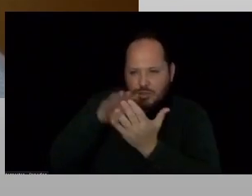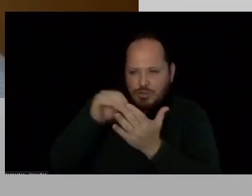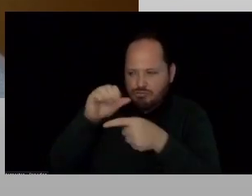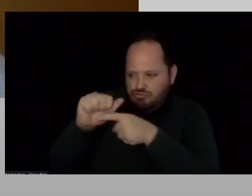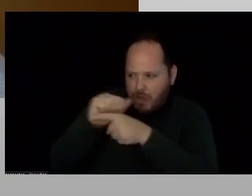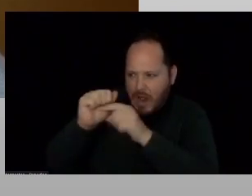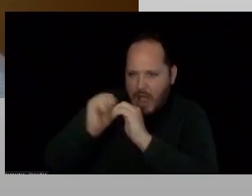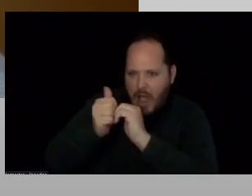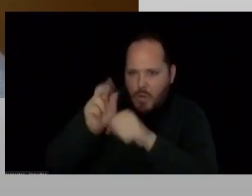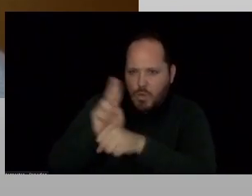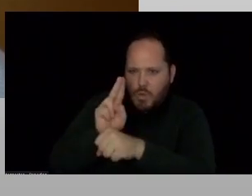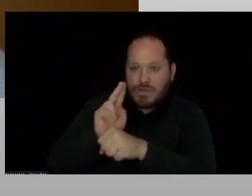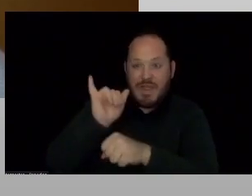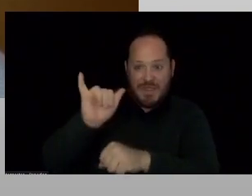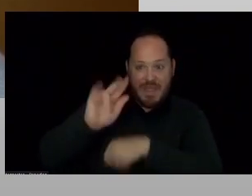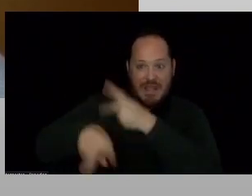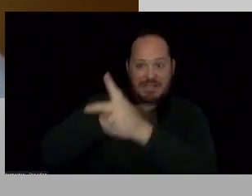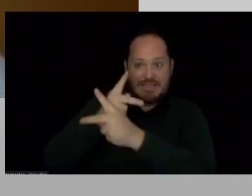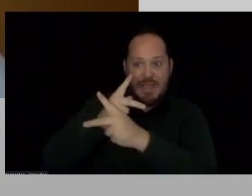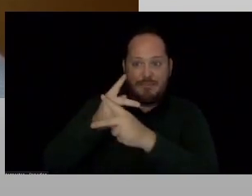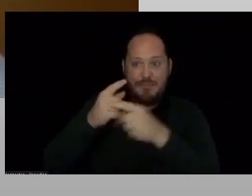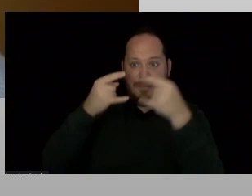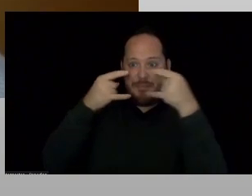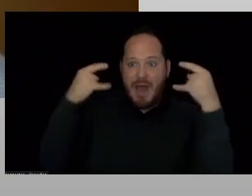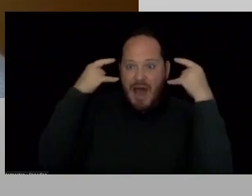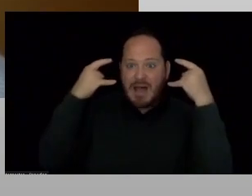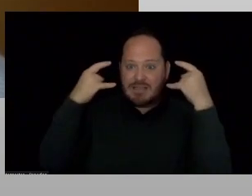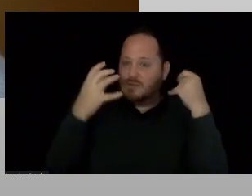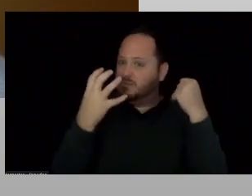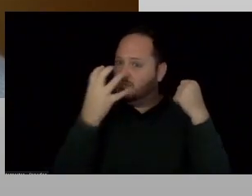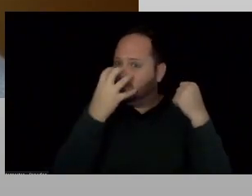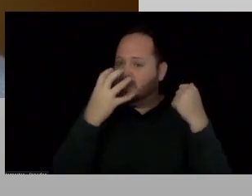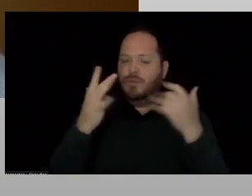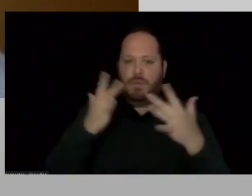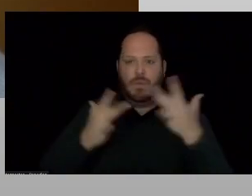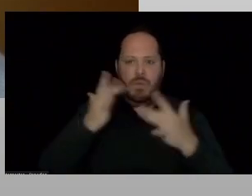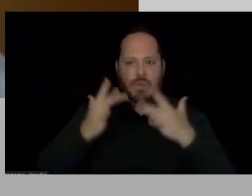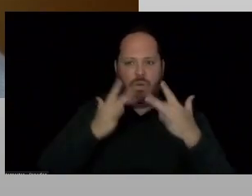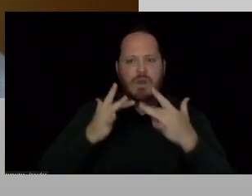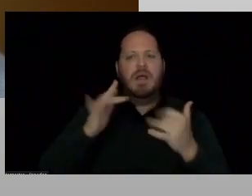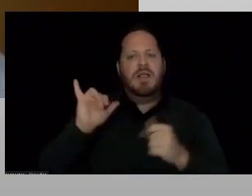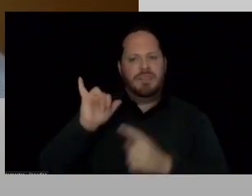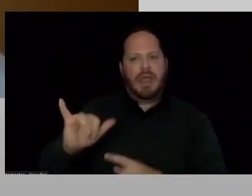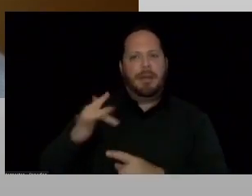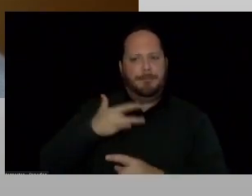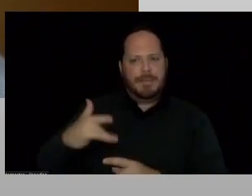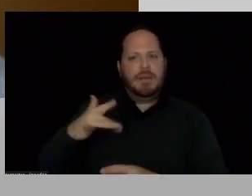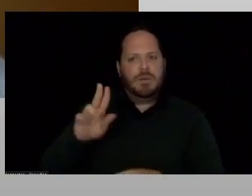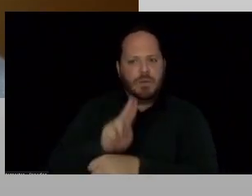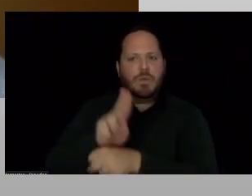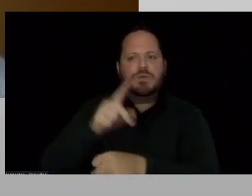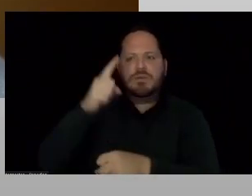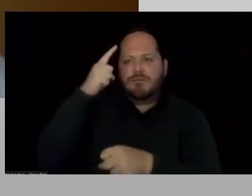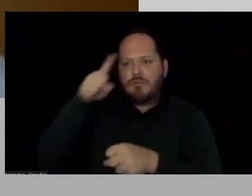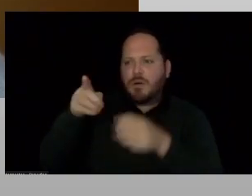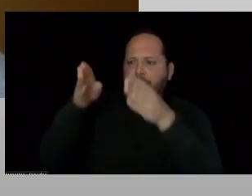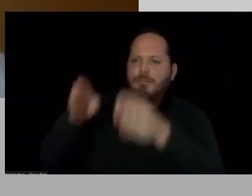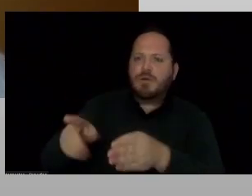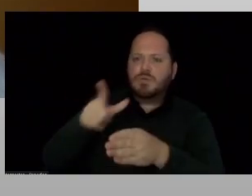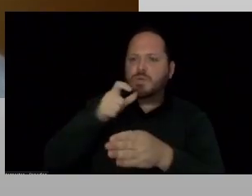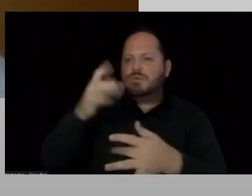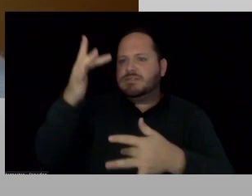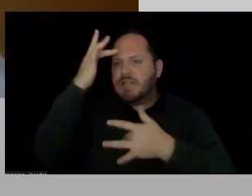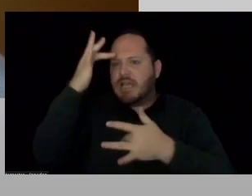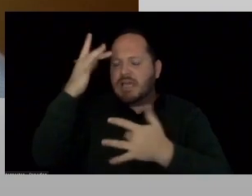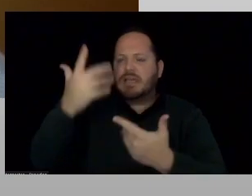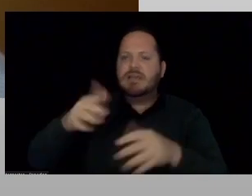of. Those are the types of masks that people use, for example, if they're caring for people with an infectious disease, a respiratory infectious disease in like an ICU.